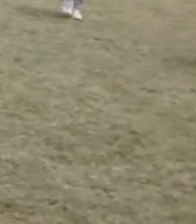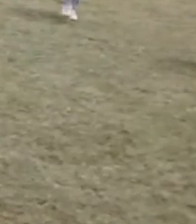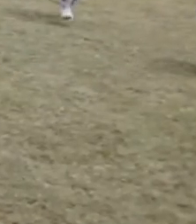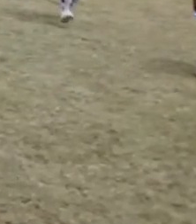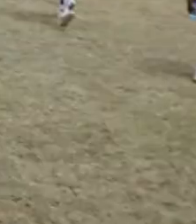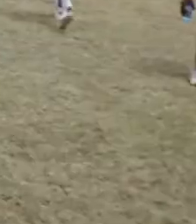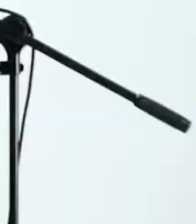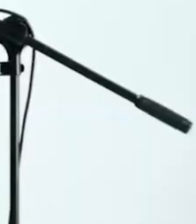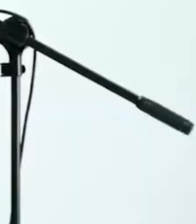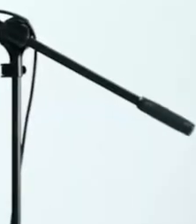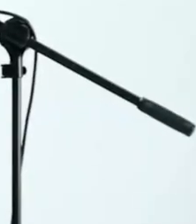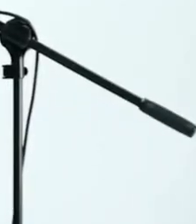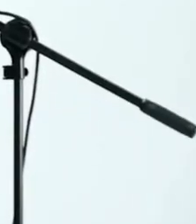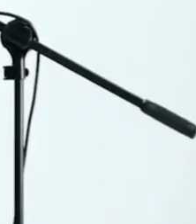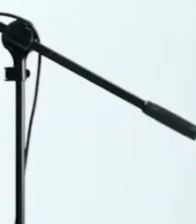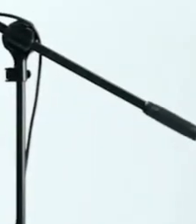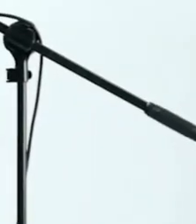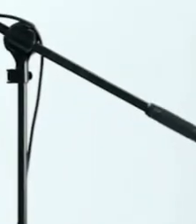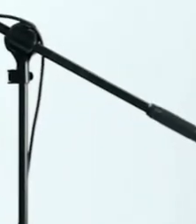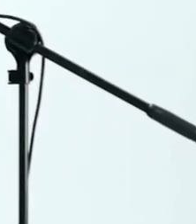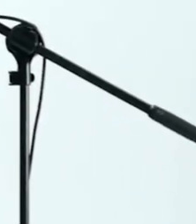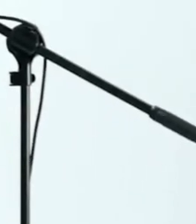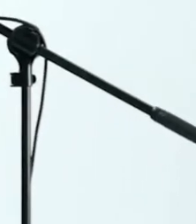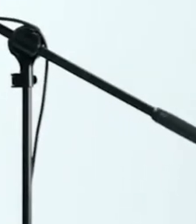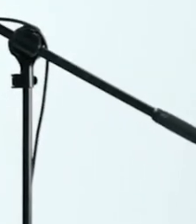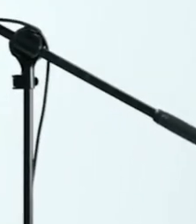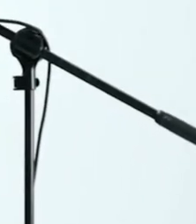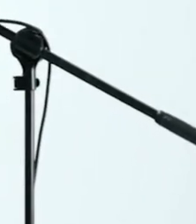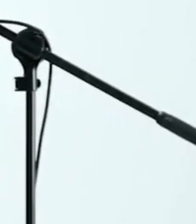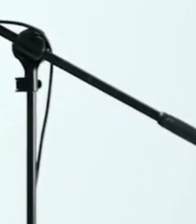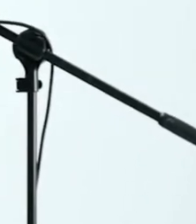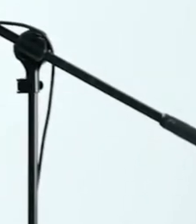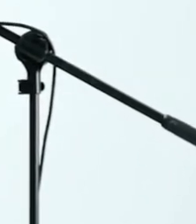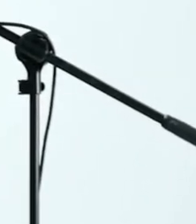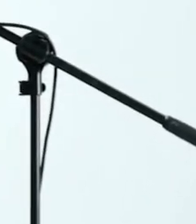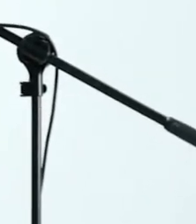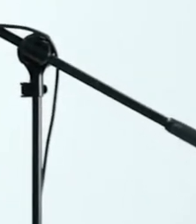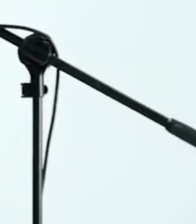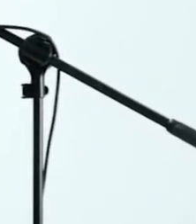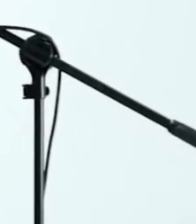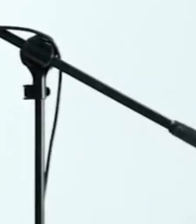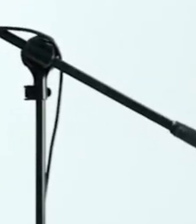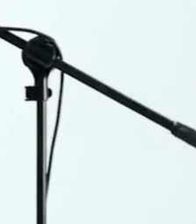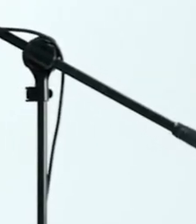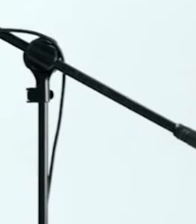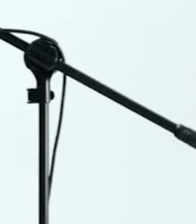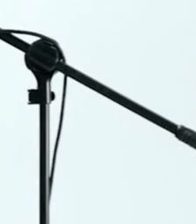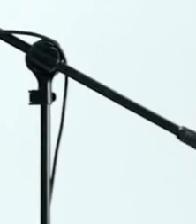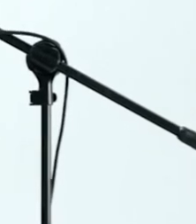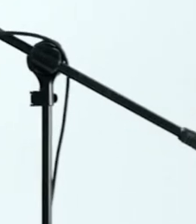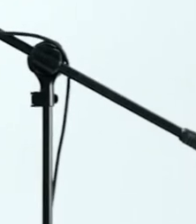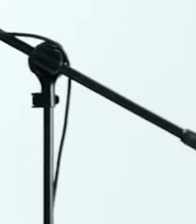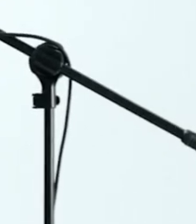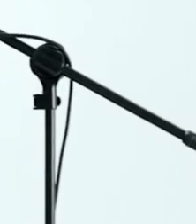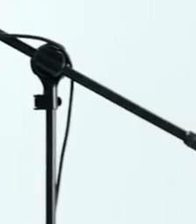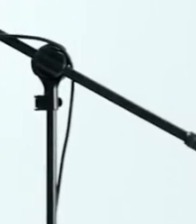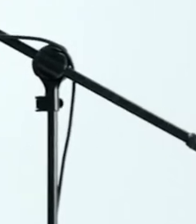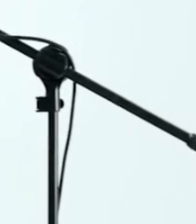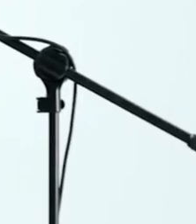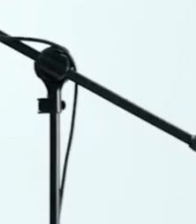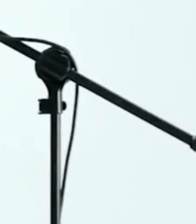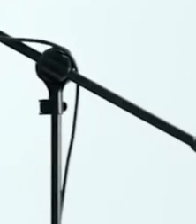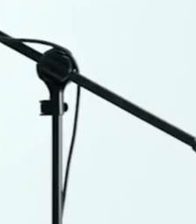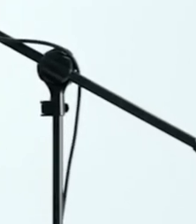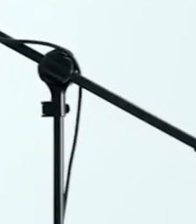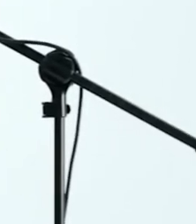when you leave here, go look at yourself in the mirror. Talk to yourself. Talk to the mirror and say